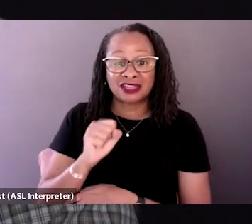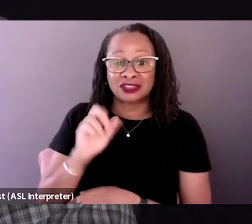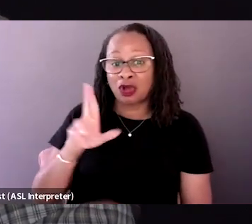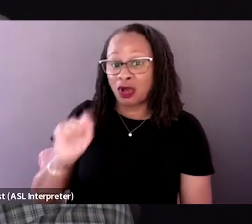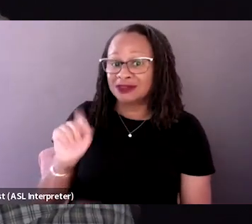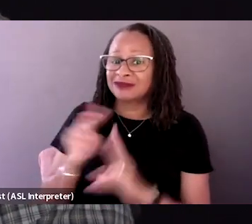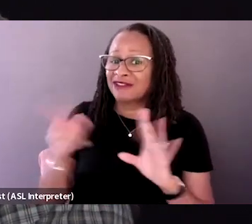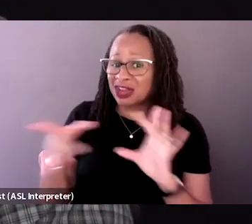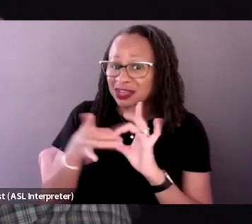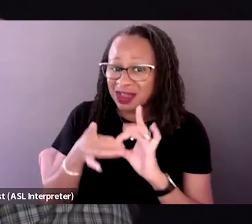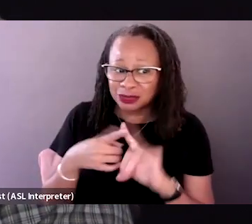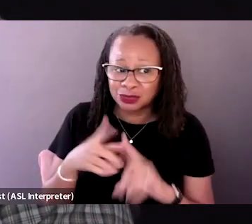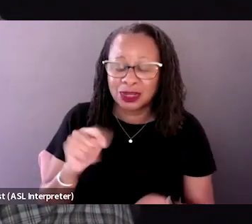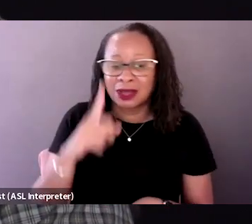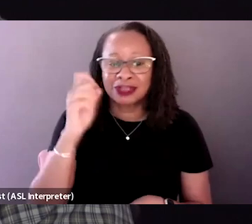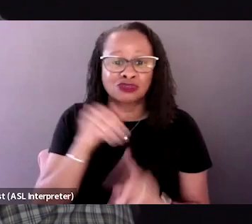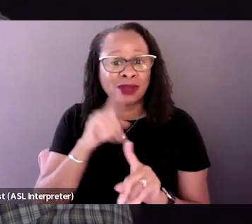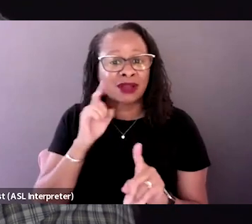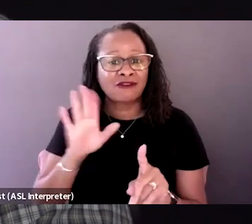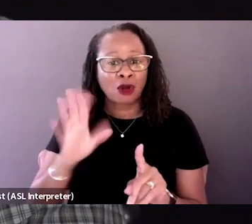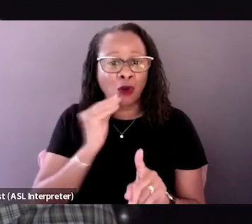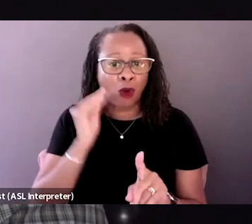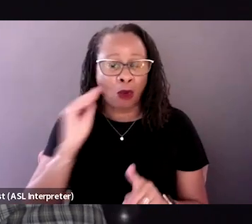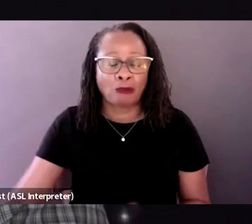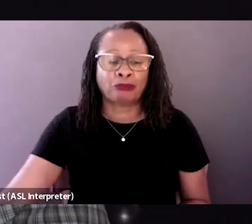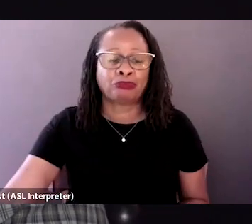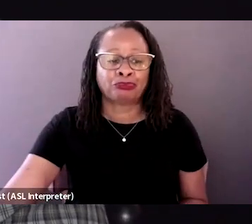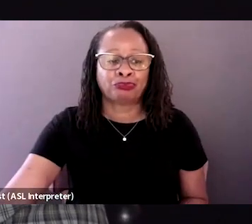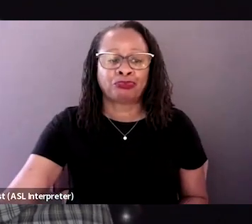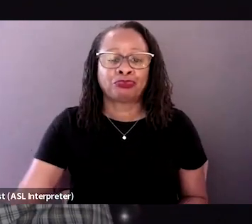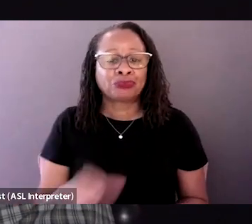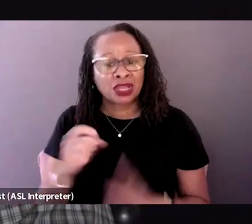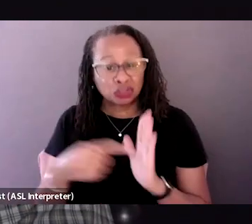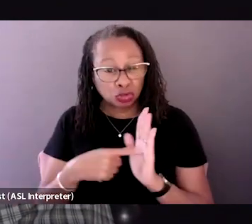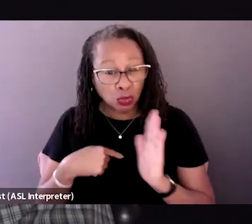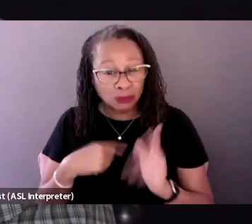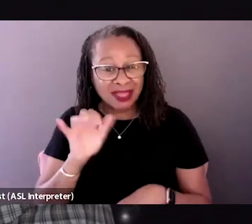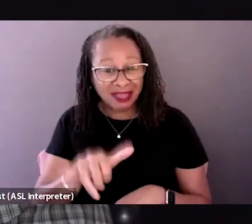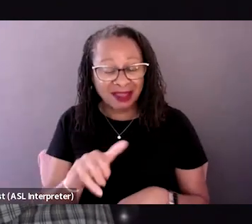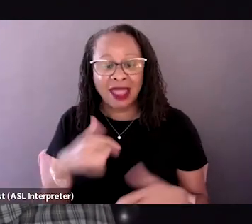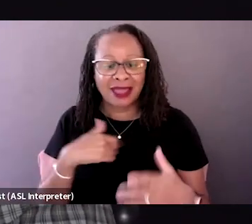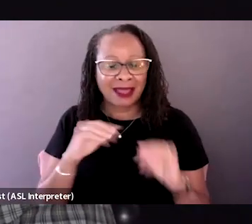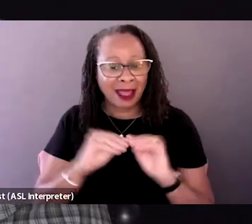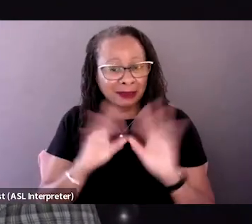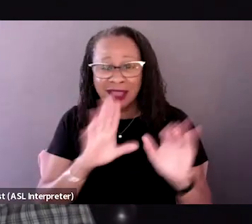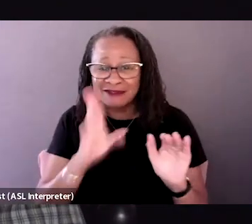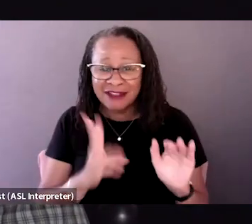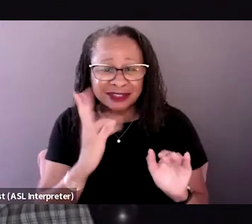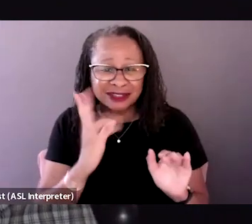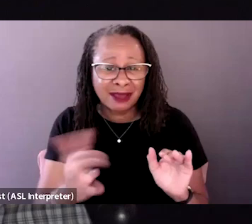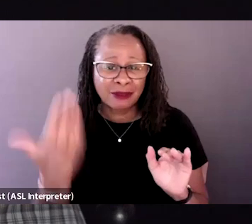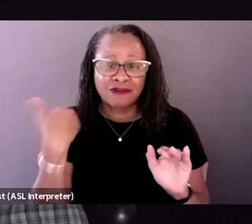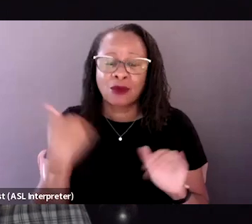and she was so deeply connected to it because it reminded her of home. And she showed it to me, and I